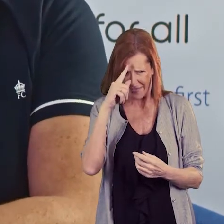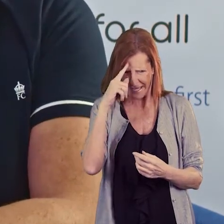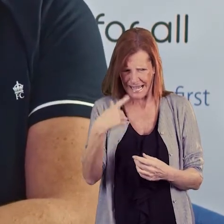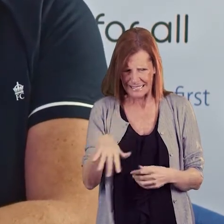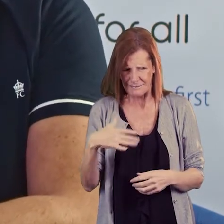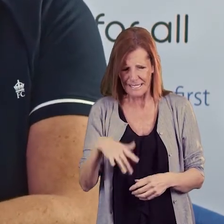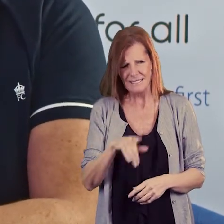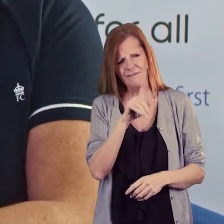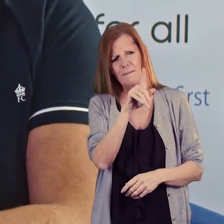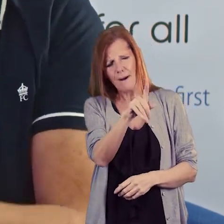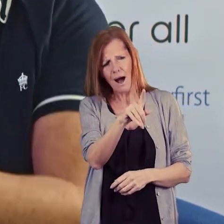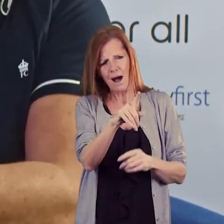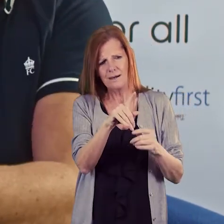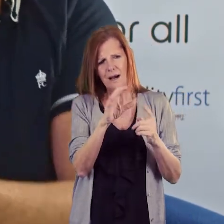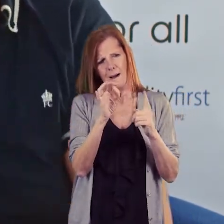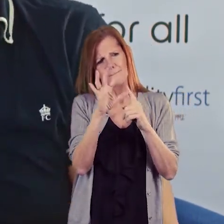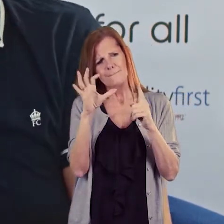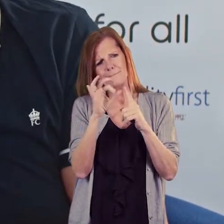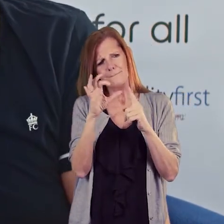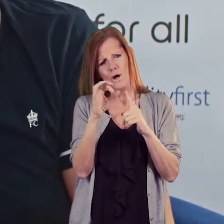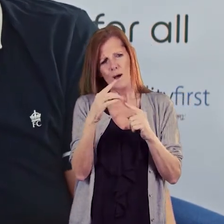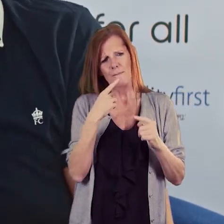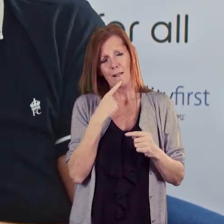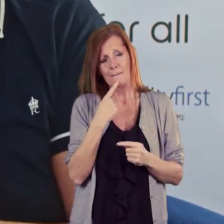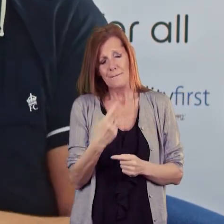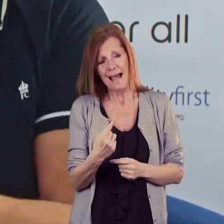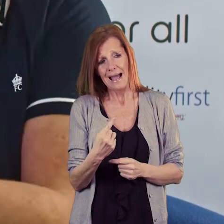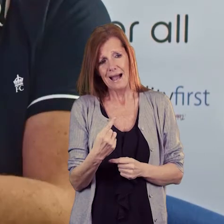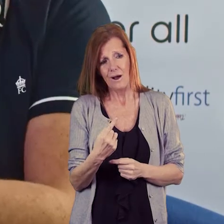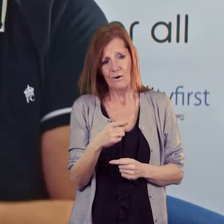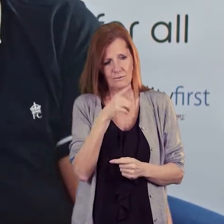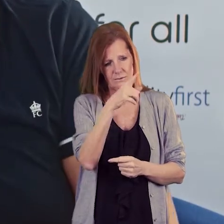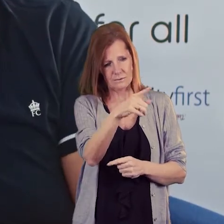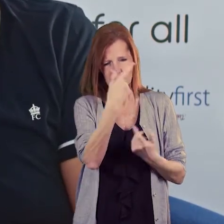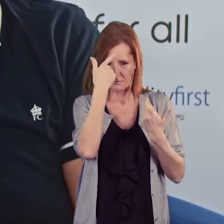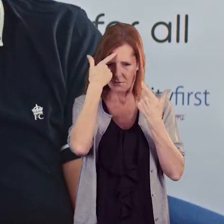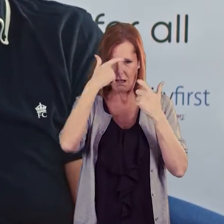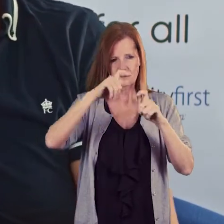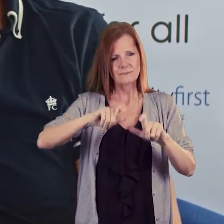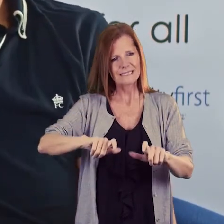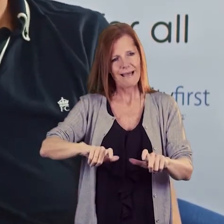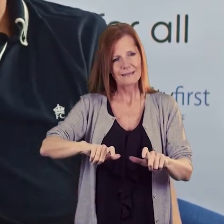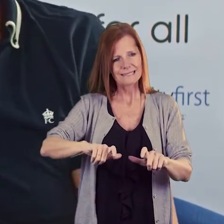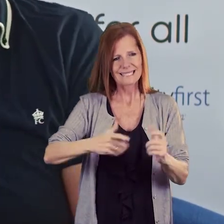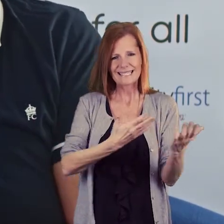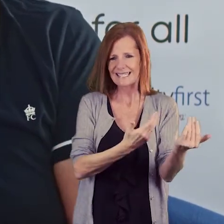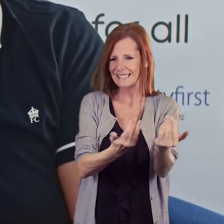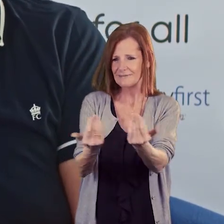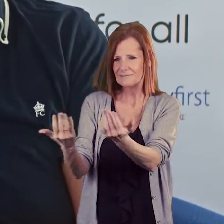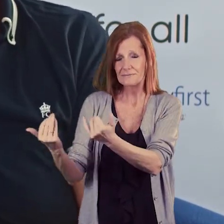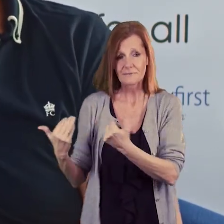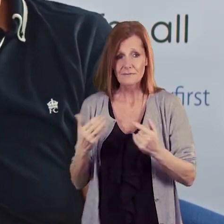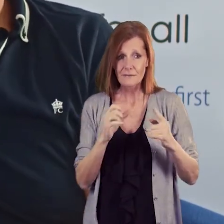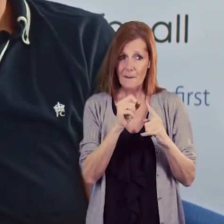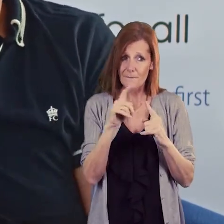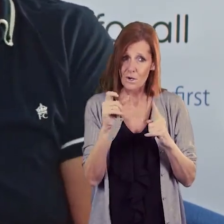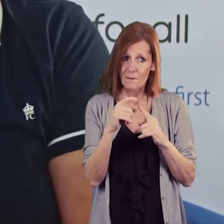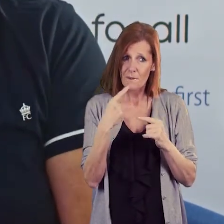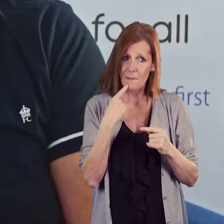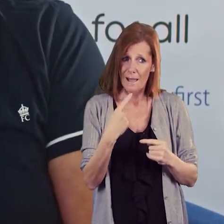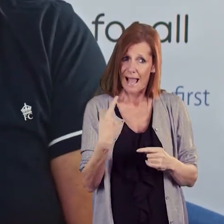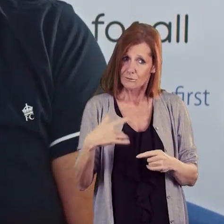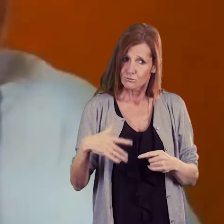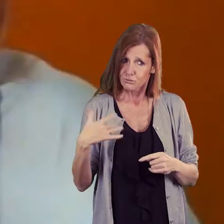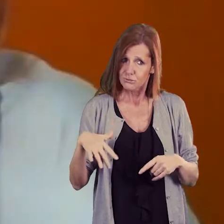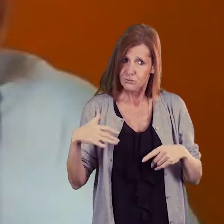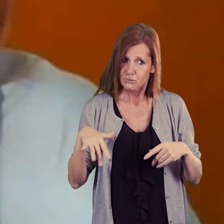about the purple pound for a minute. You are in a hospitality business, and the purple pound is quite important to you,